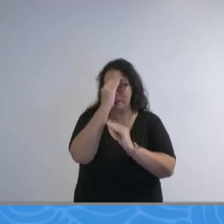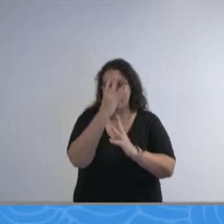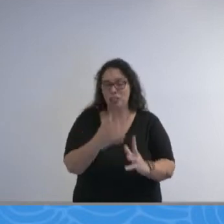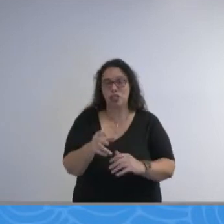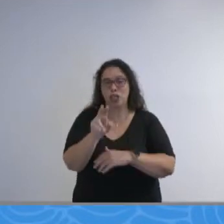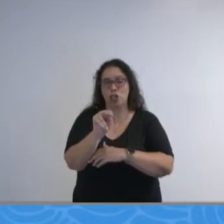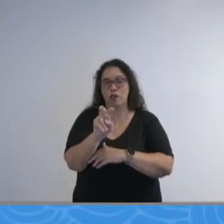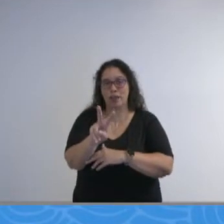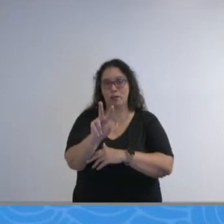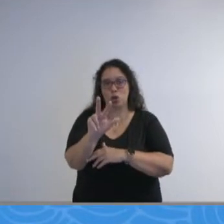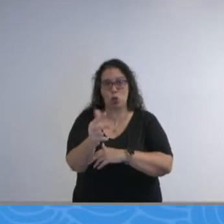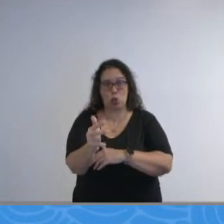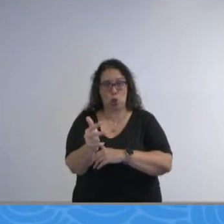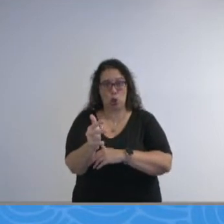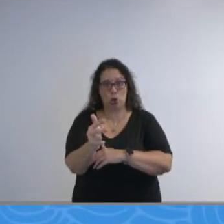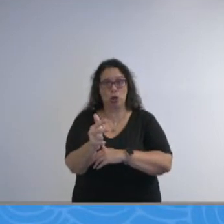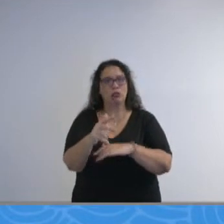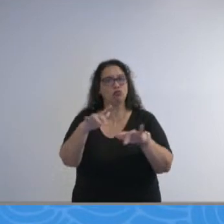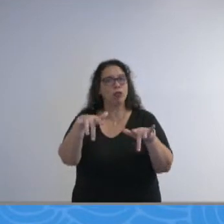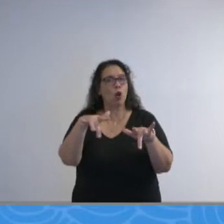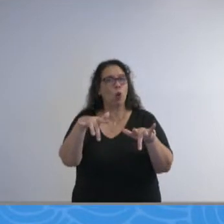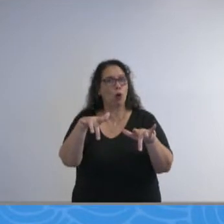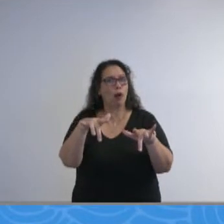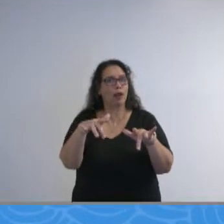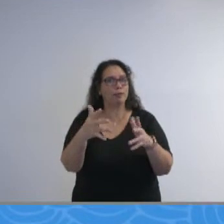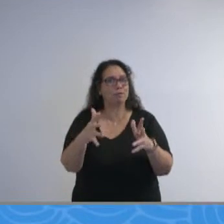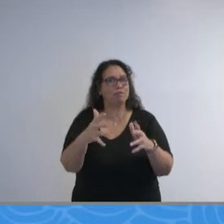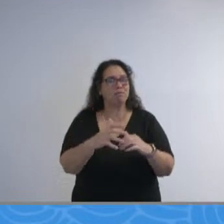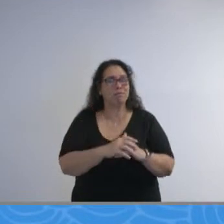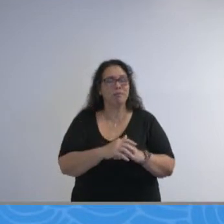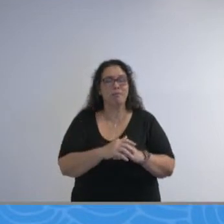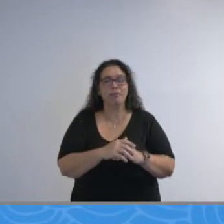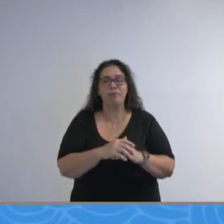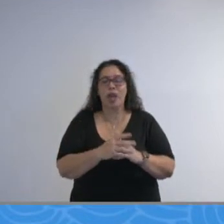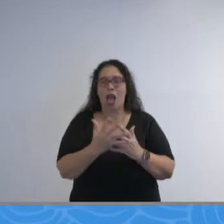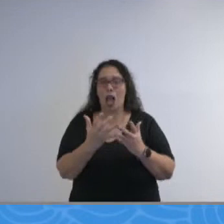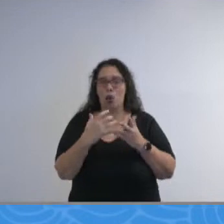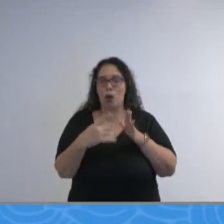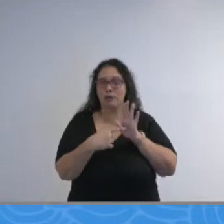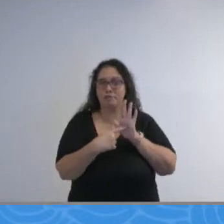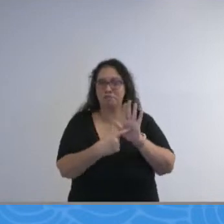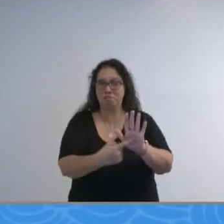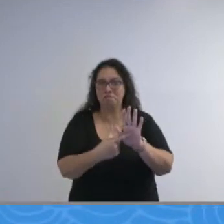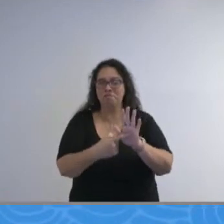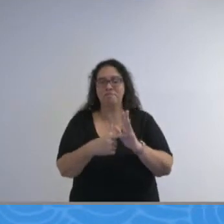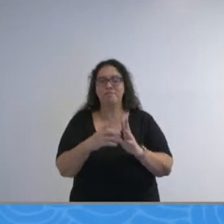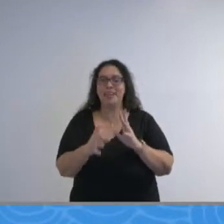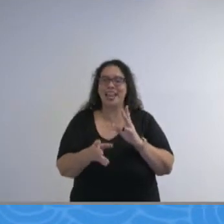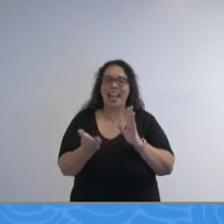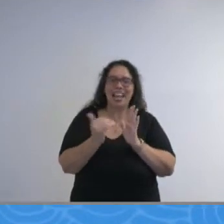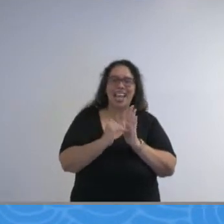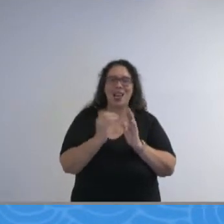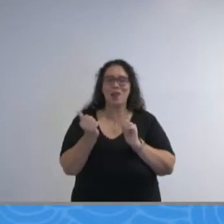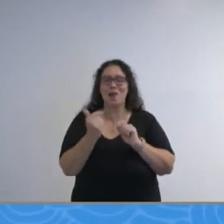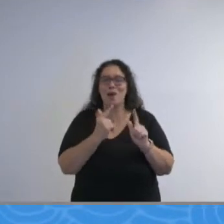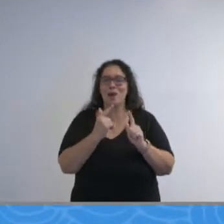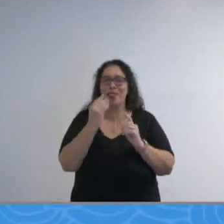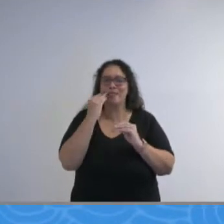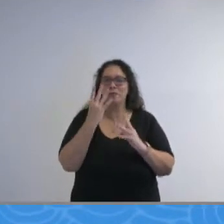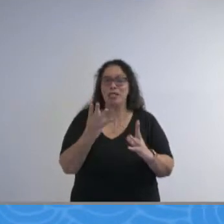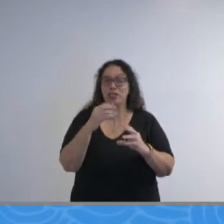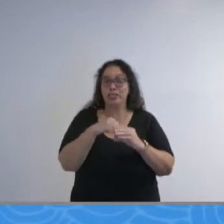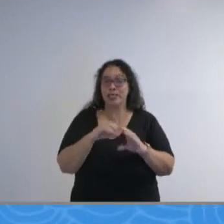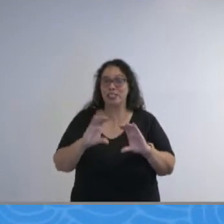3rd that is recorded. What I really want to highlight, and I'll put all of this information in the chat,